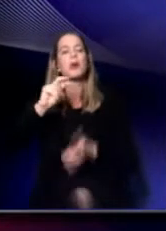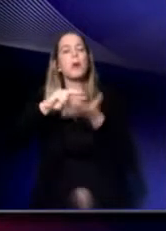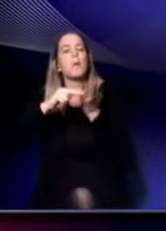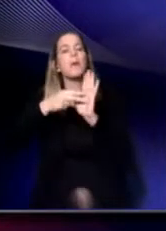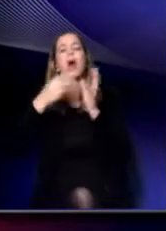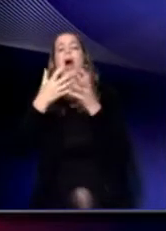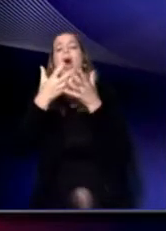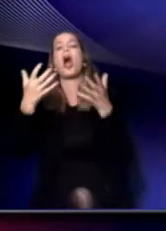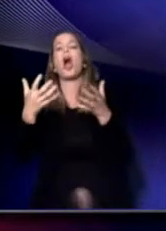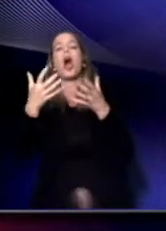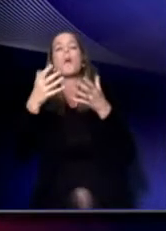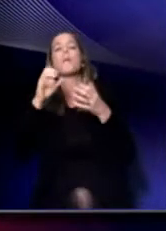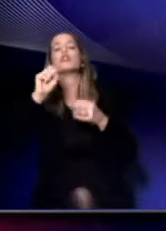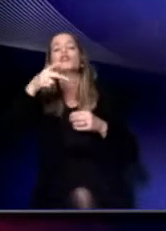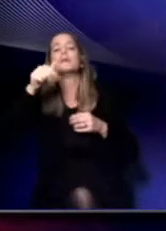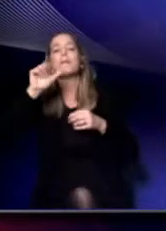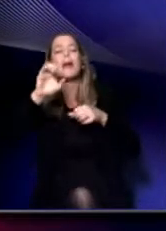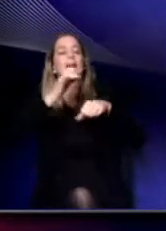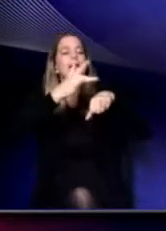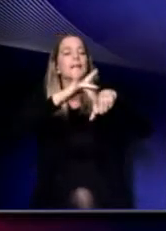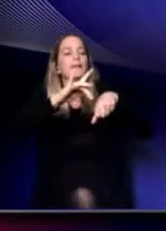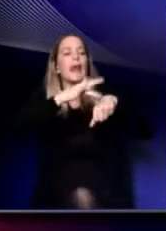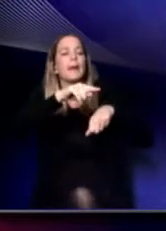as compared to